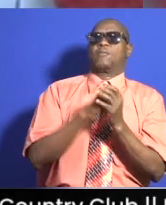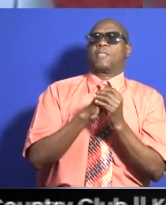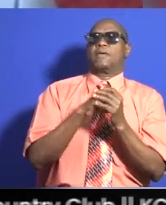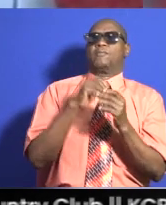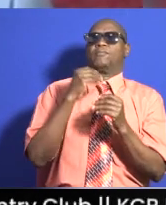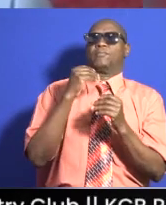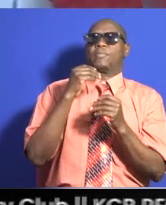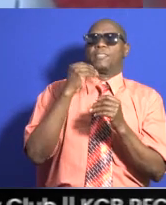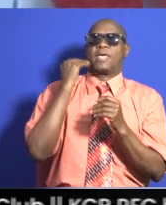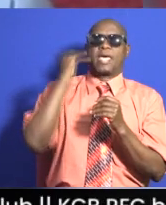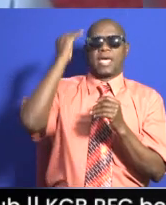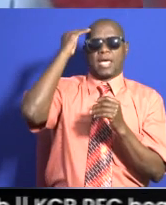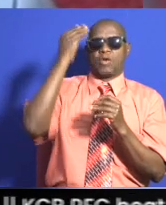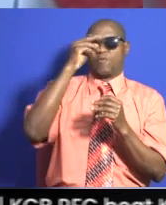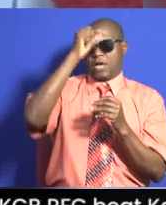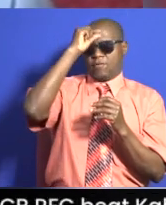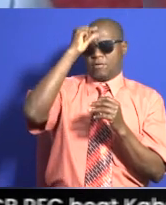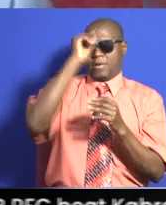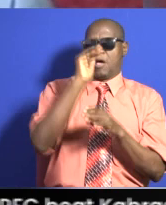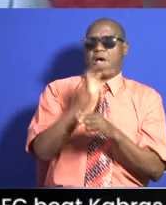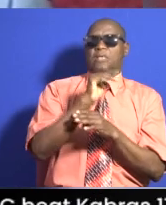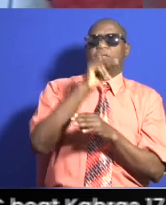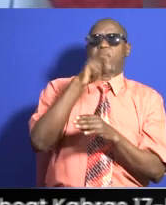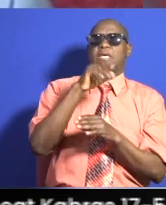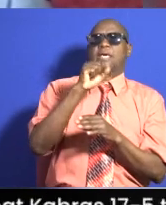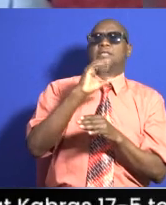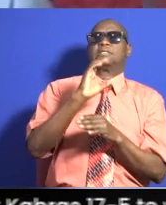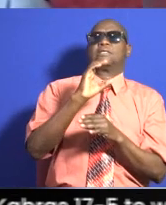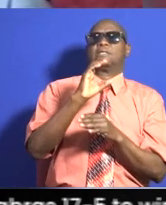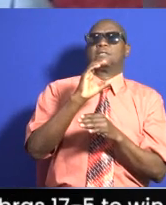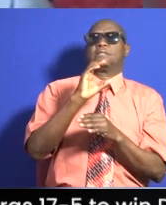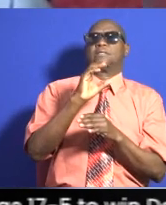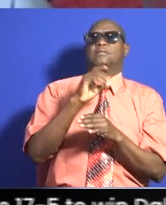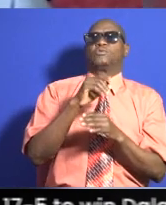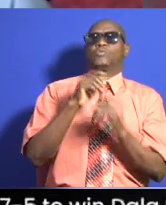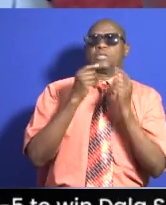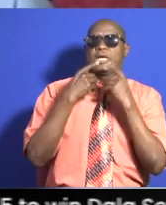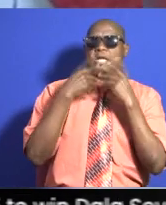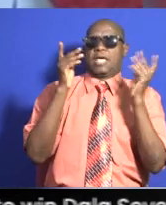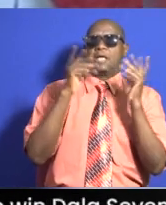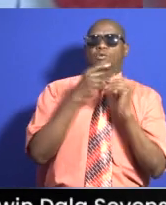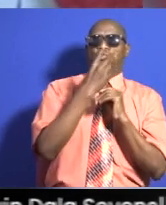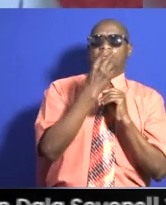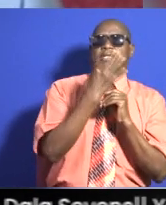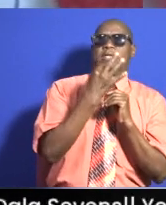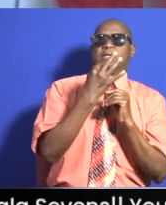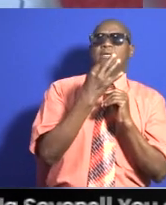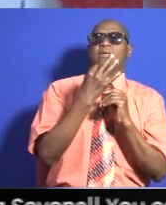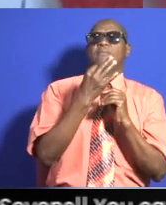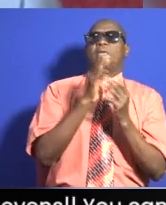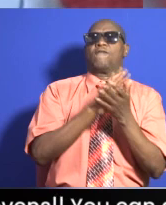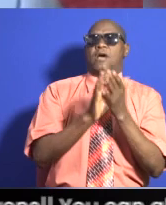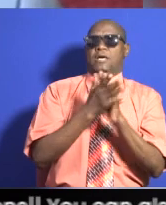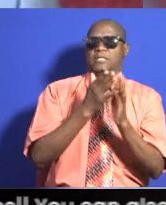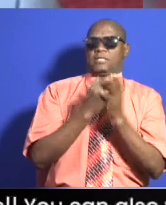state requested the PSC to declare 23 vacancies for CASs. We note,